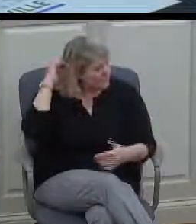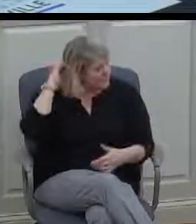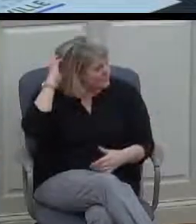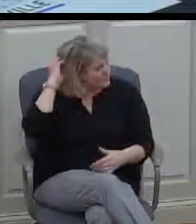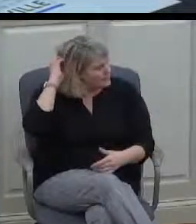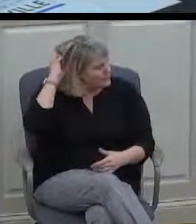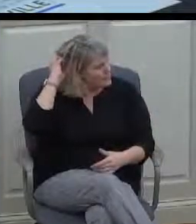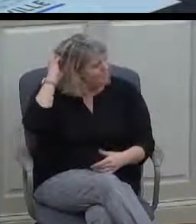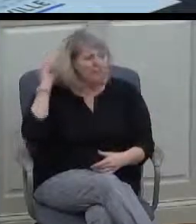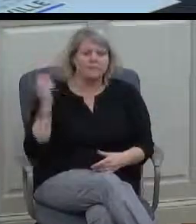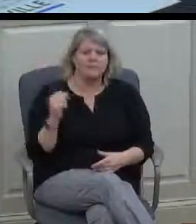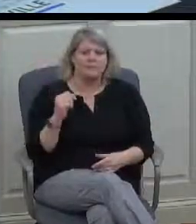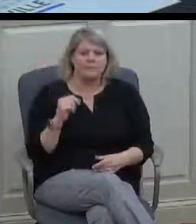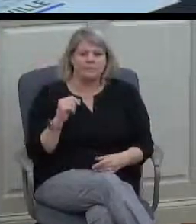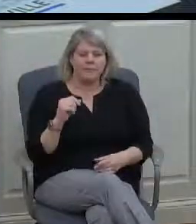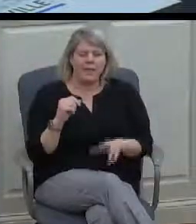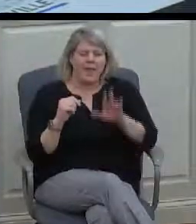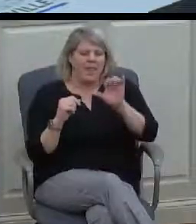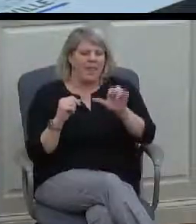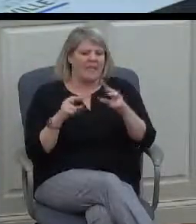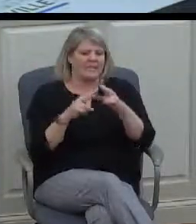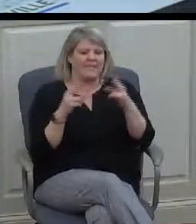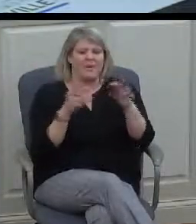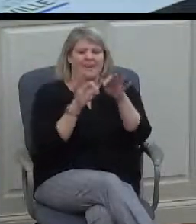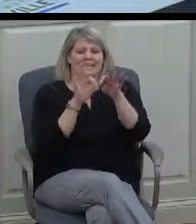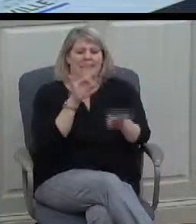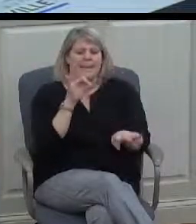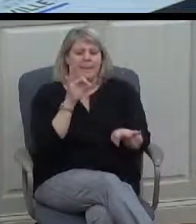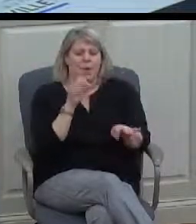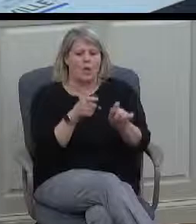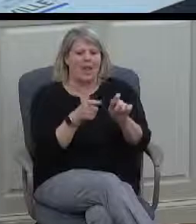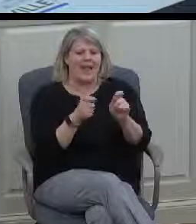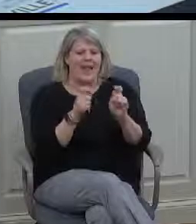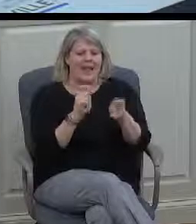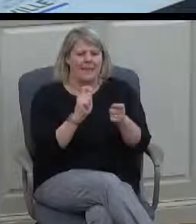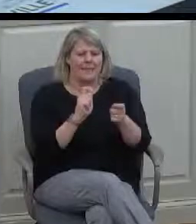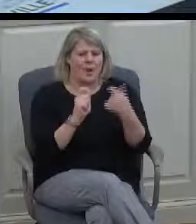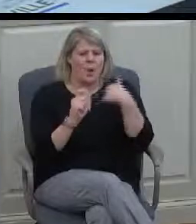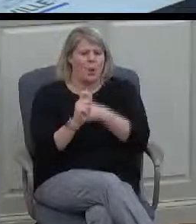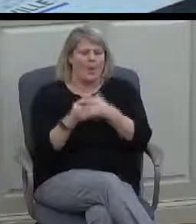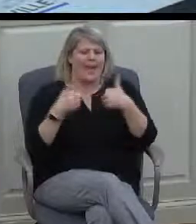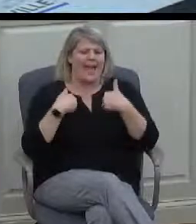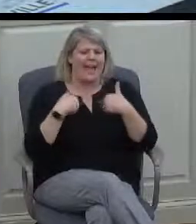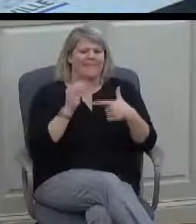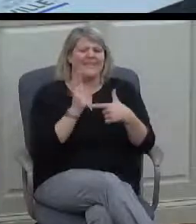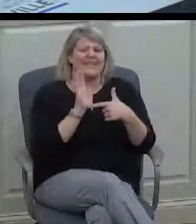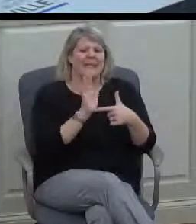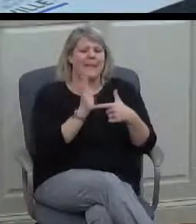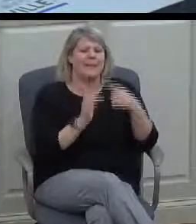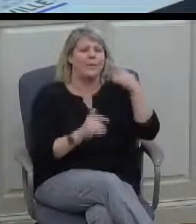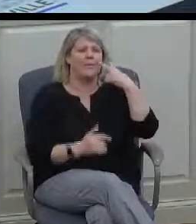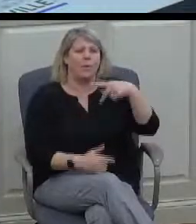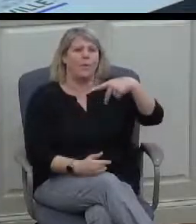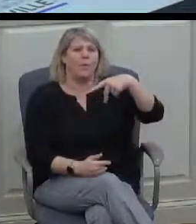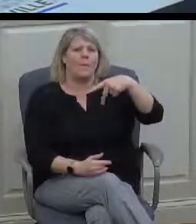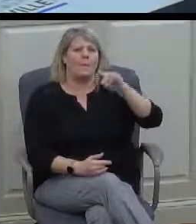So really a pretty simple adaptation. As you can see, we have the example of Public Works here. This will work